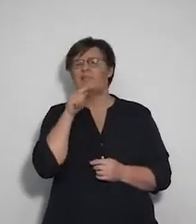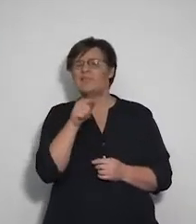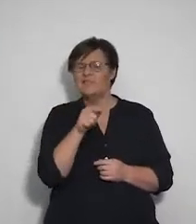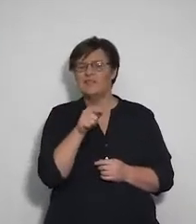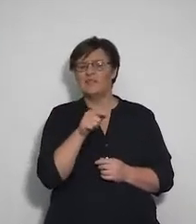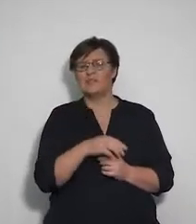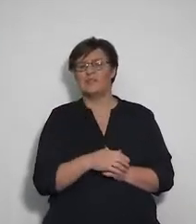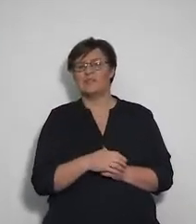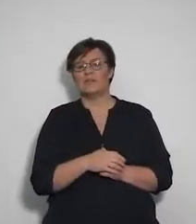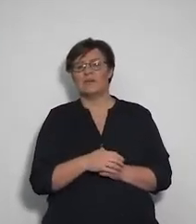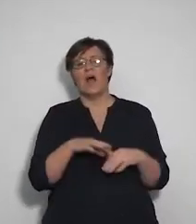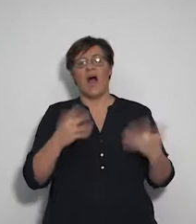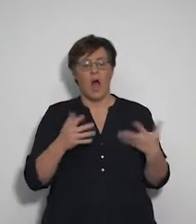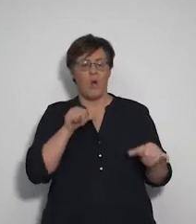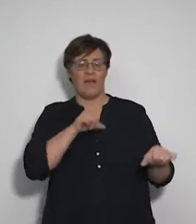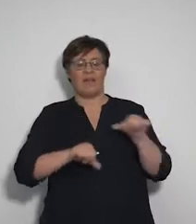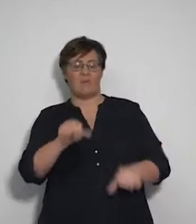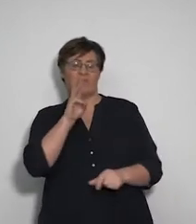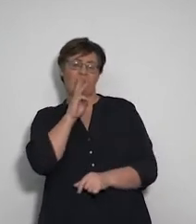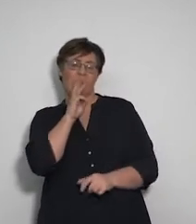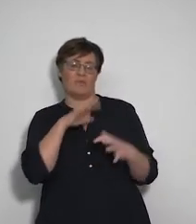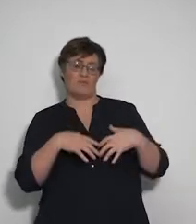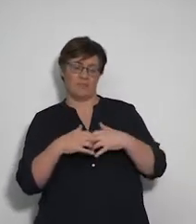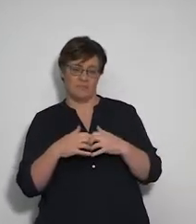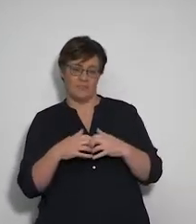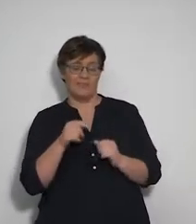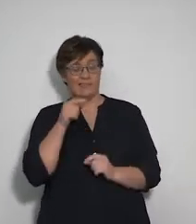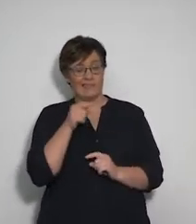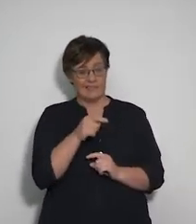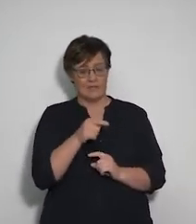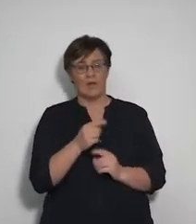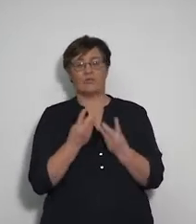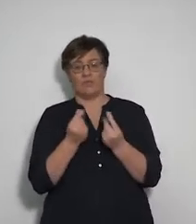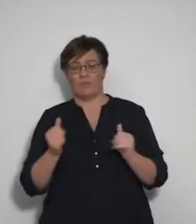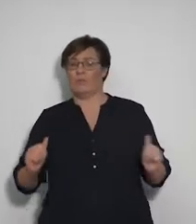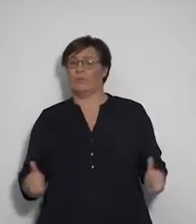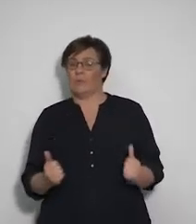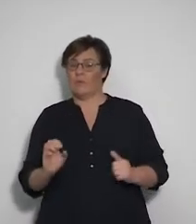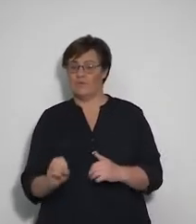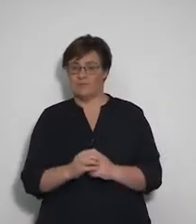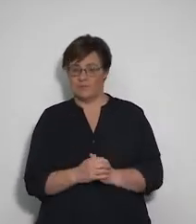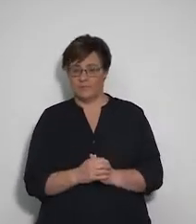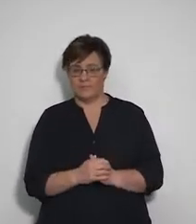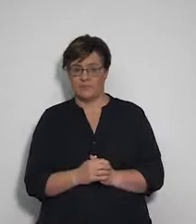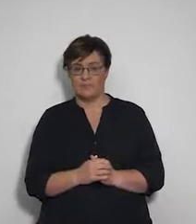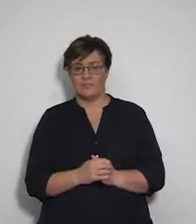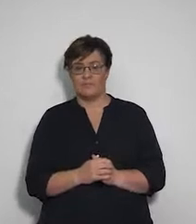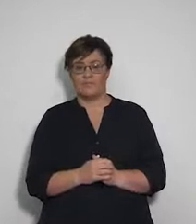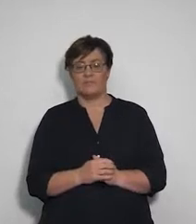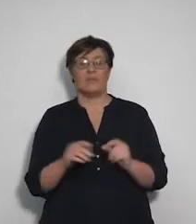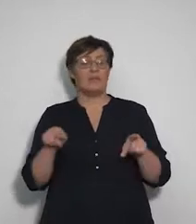of the chemistry of water as a very good solvent, right? Okay, and then